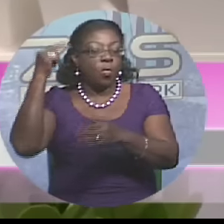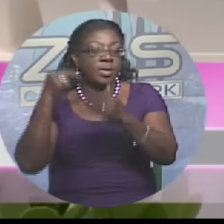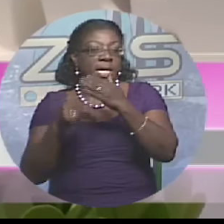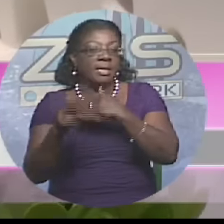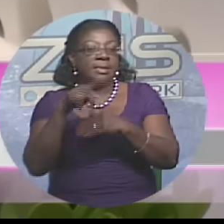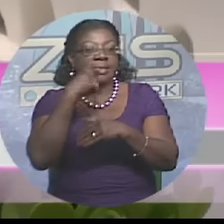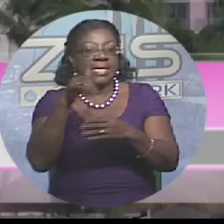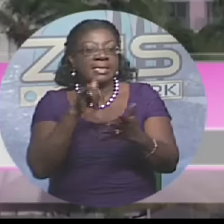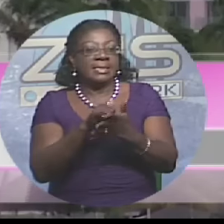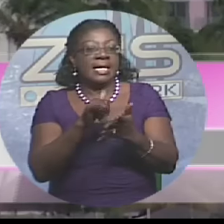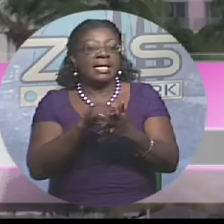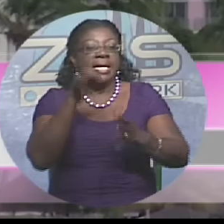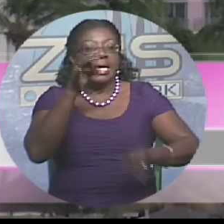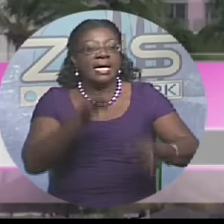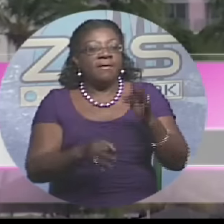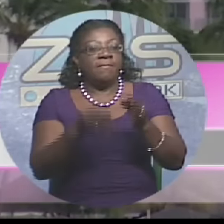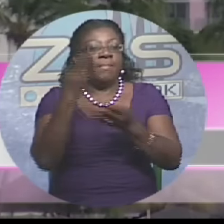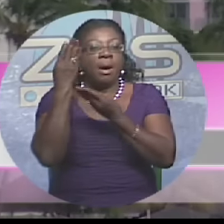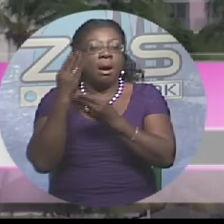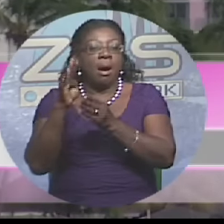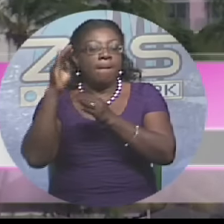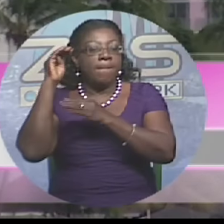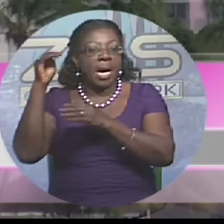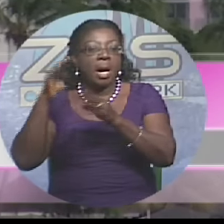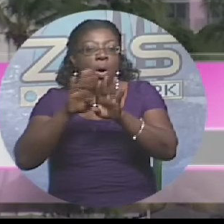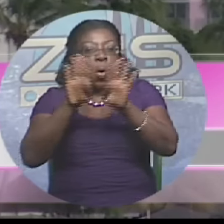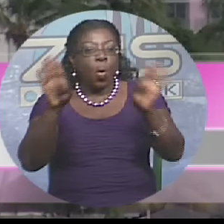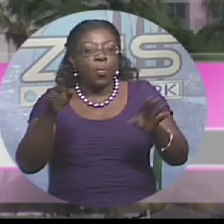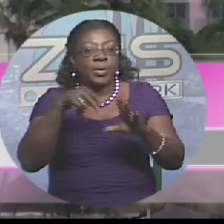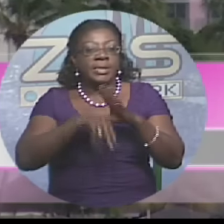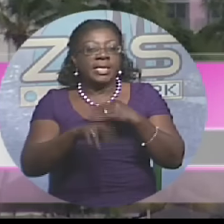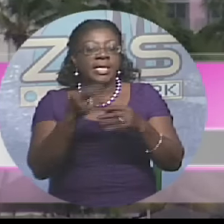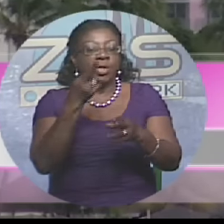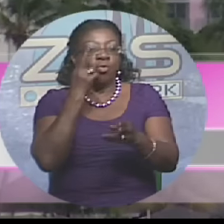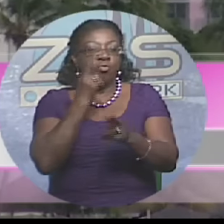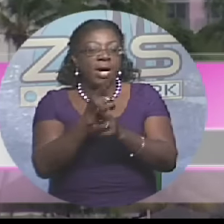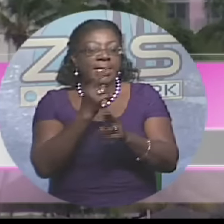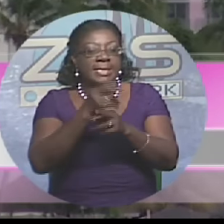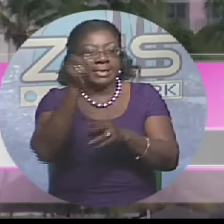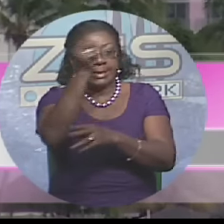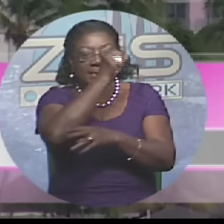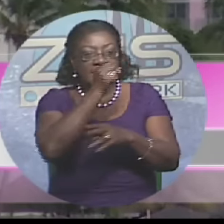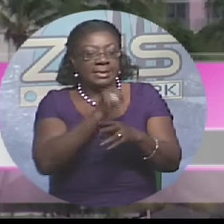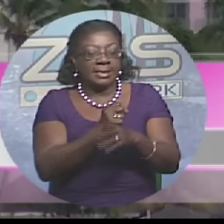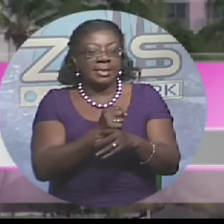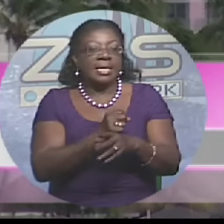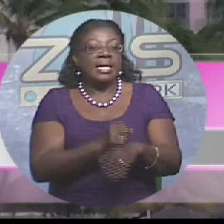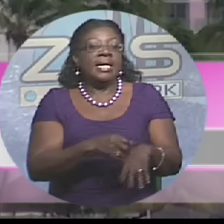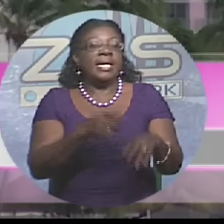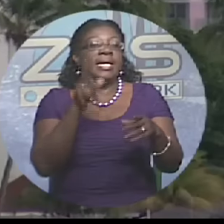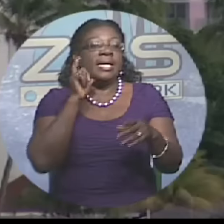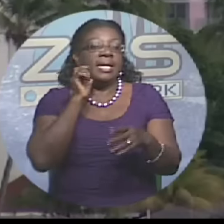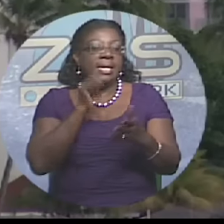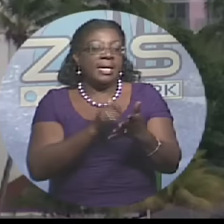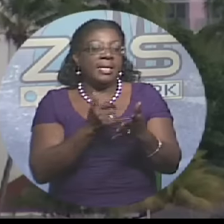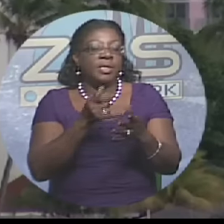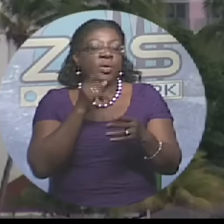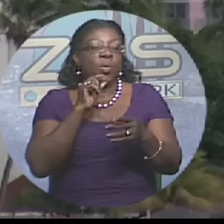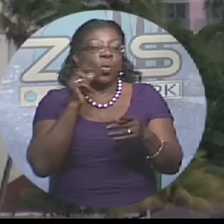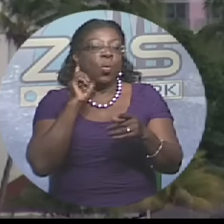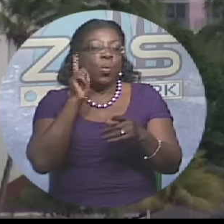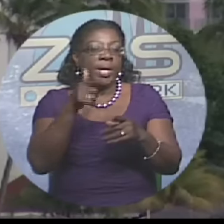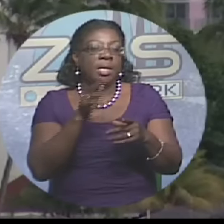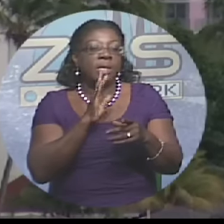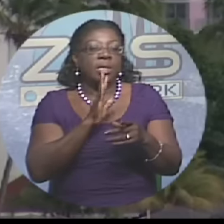right season, Bahamas should do well. And in fact, he goes as far as to say it will exceed expectation. This property, the amount